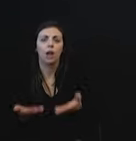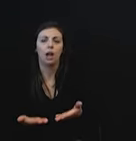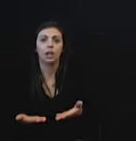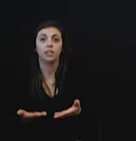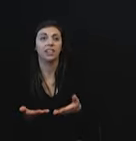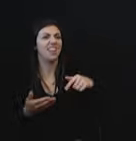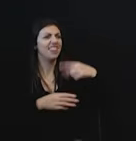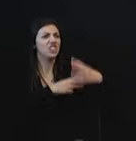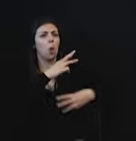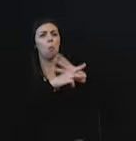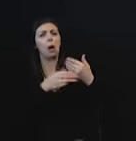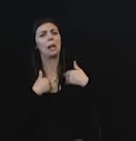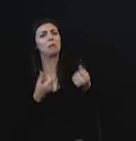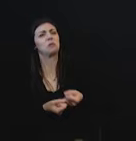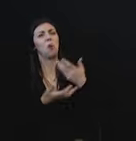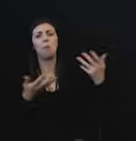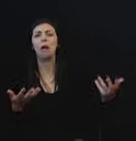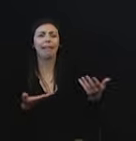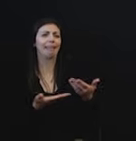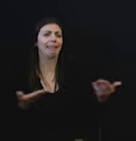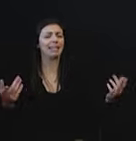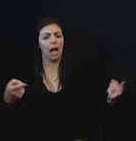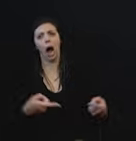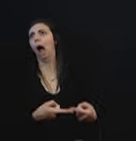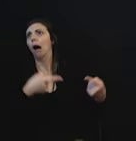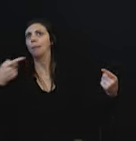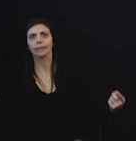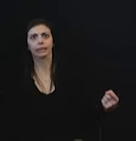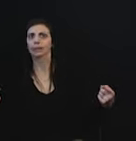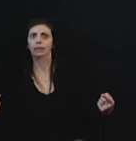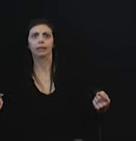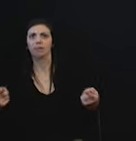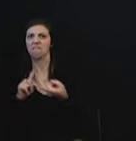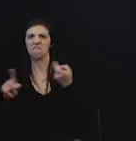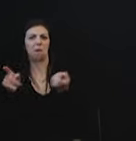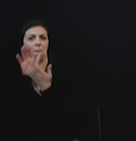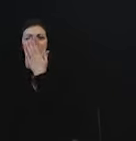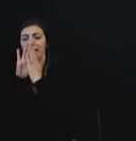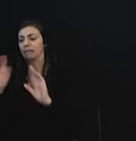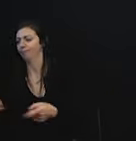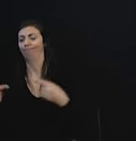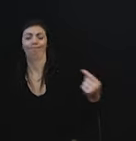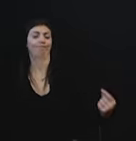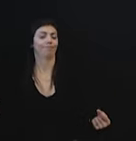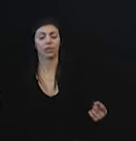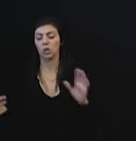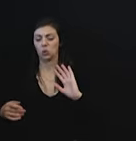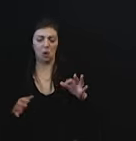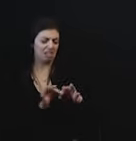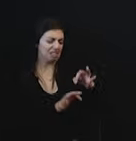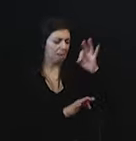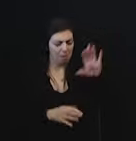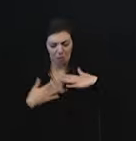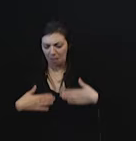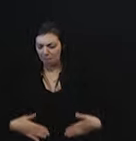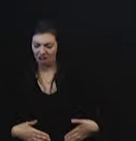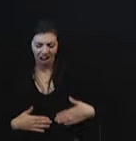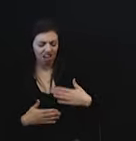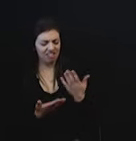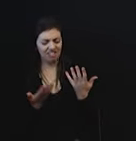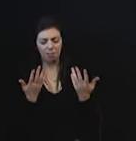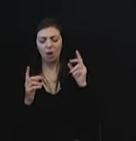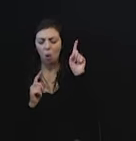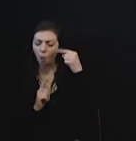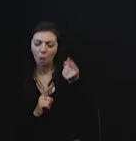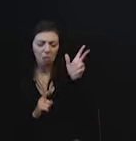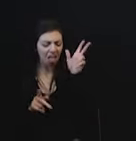is opposite to peace. Your spirit and your body may be going, and all that there is going on is noise and